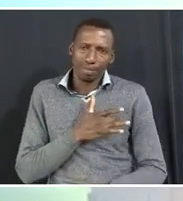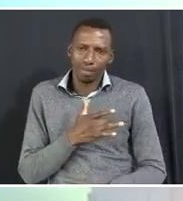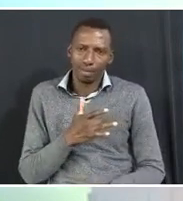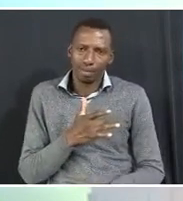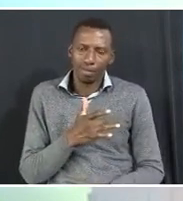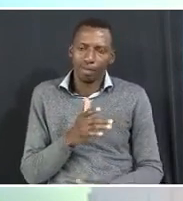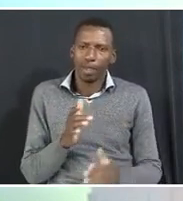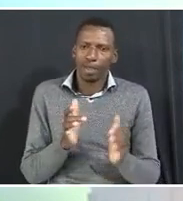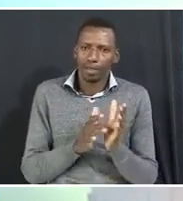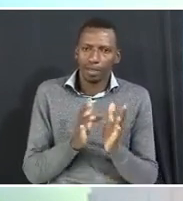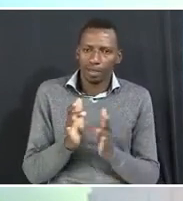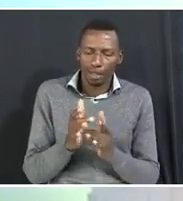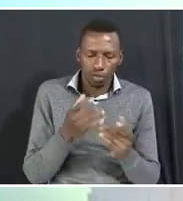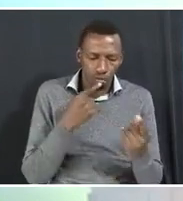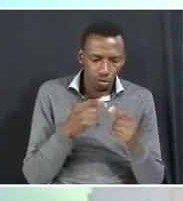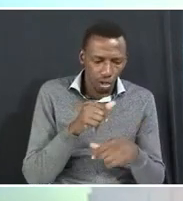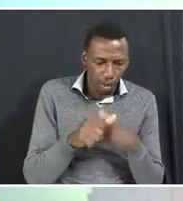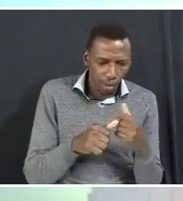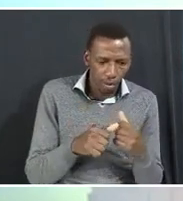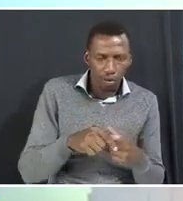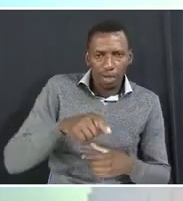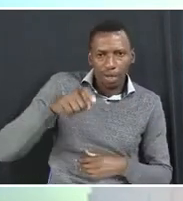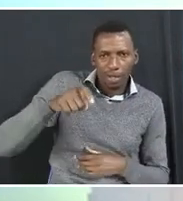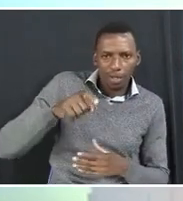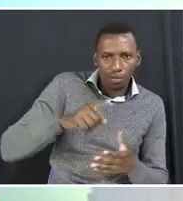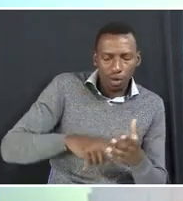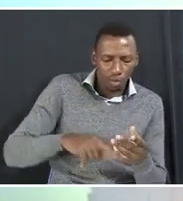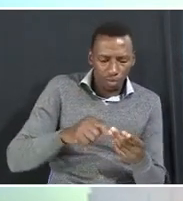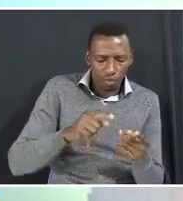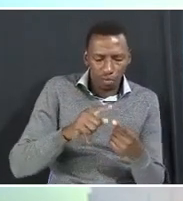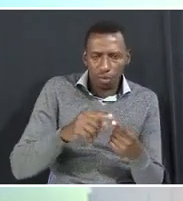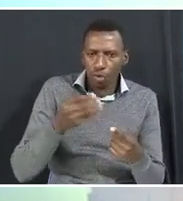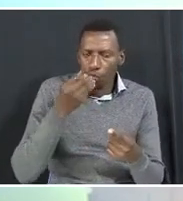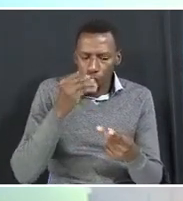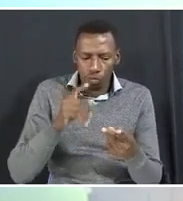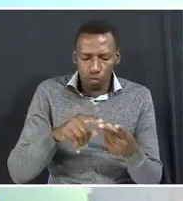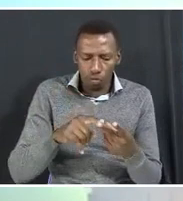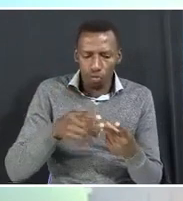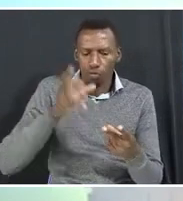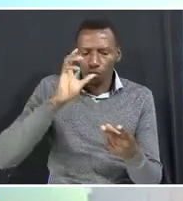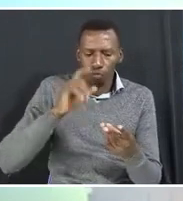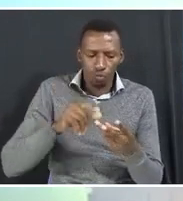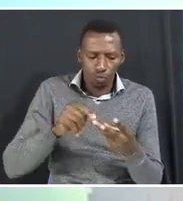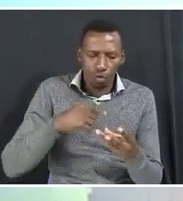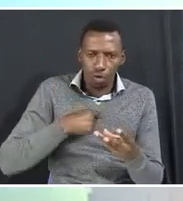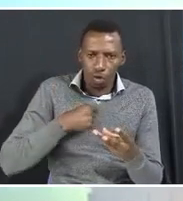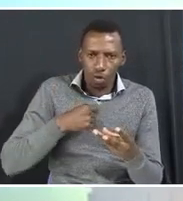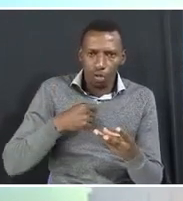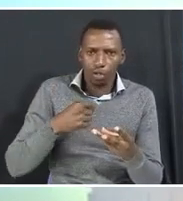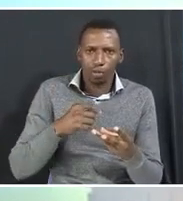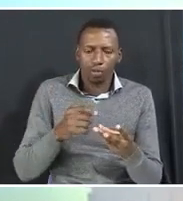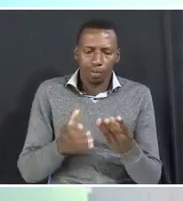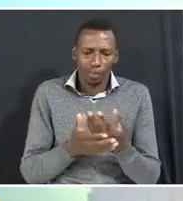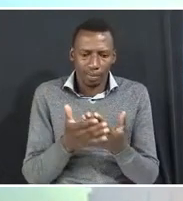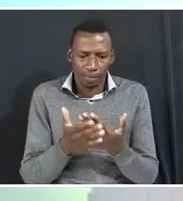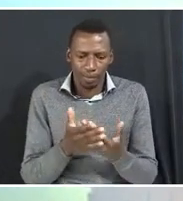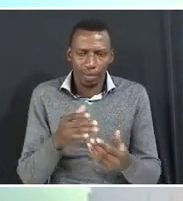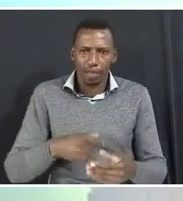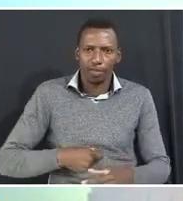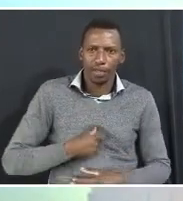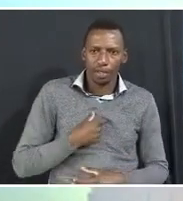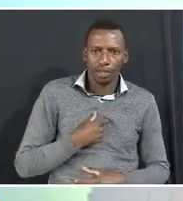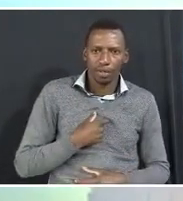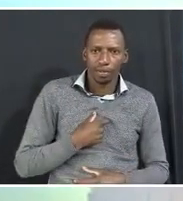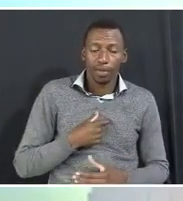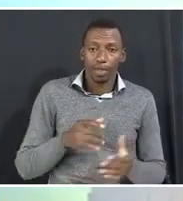Jesus is addressing the needs of food, drink, clothing, hospitality, healthcare, visitation. And he emphasizes